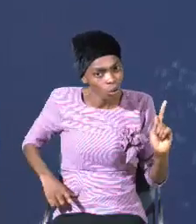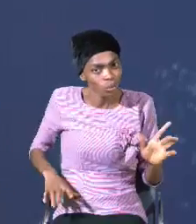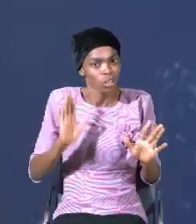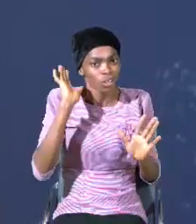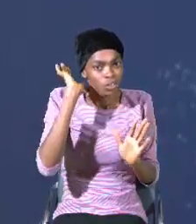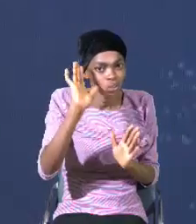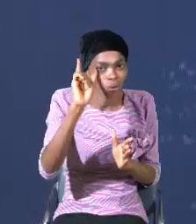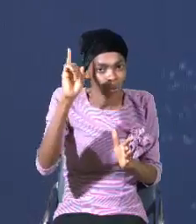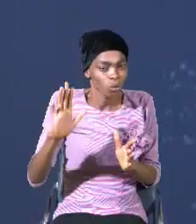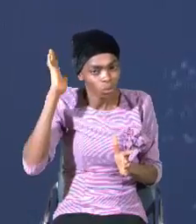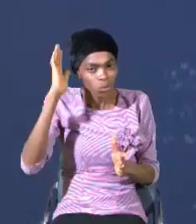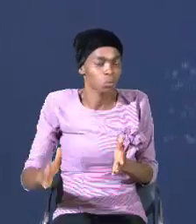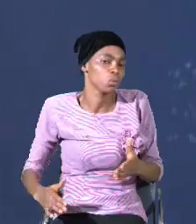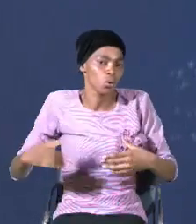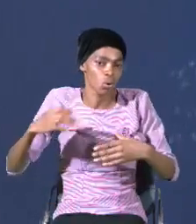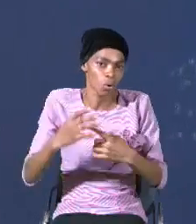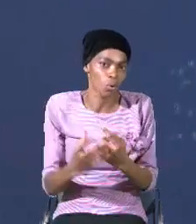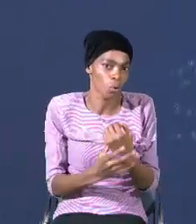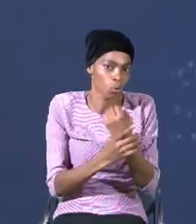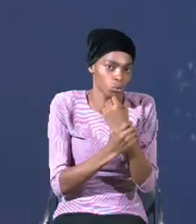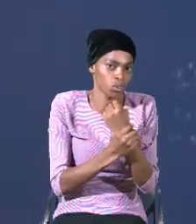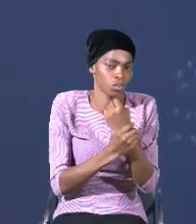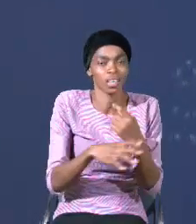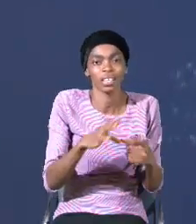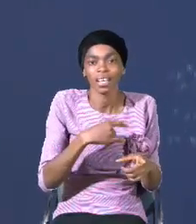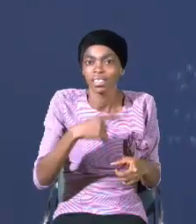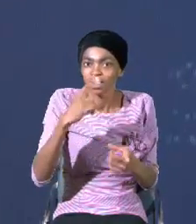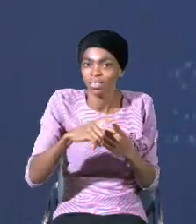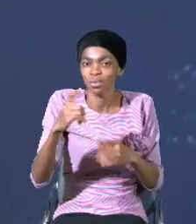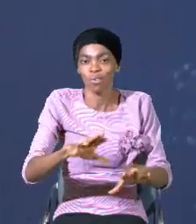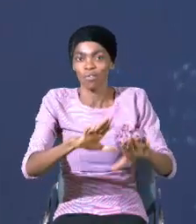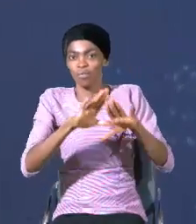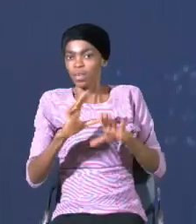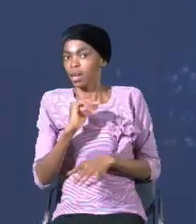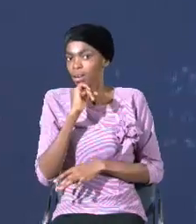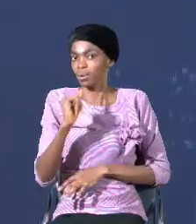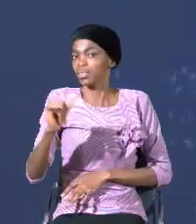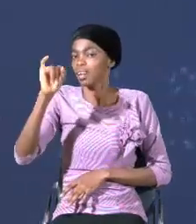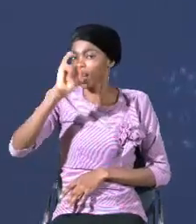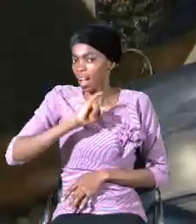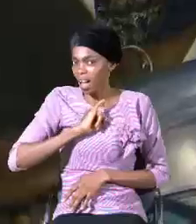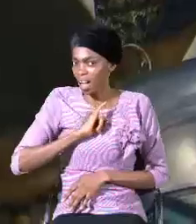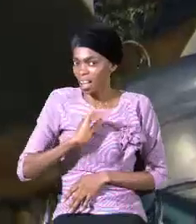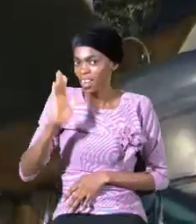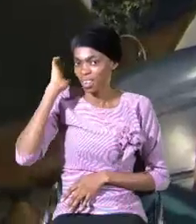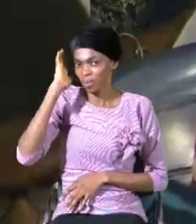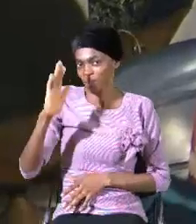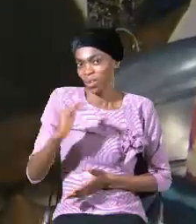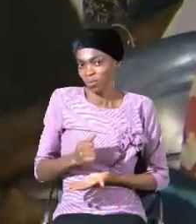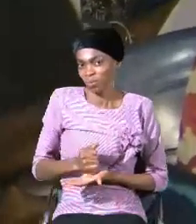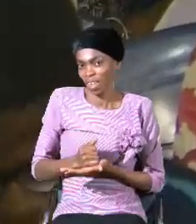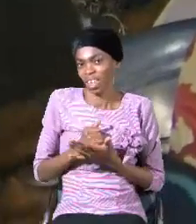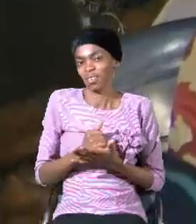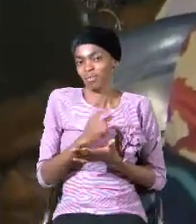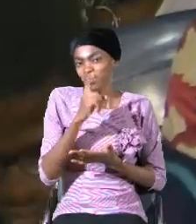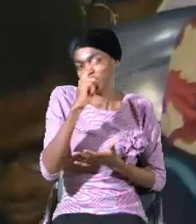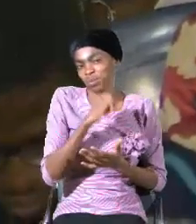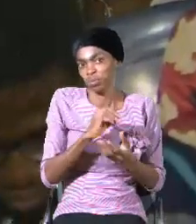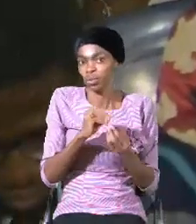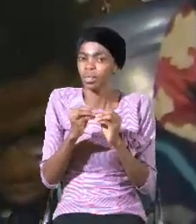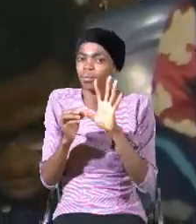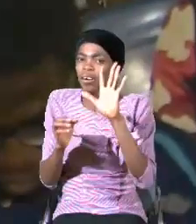unto thee, fear not, I will help thee. Number five, this, that it